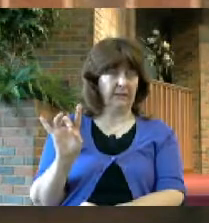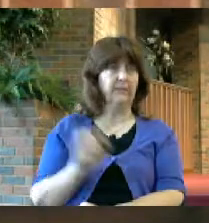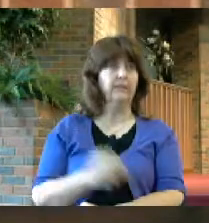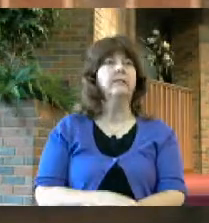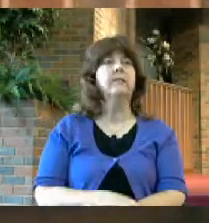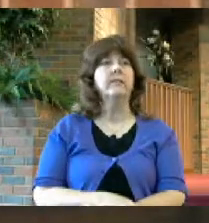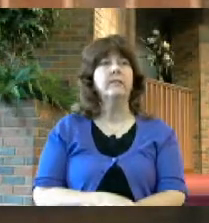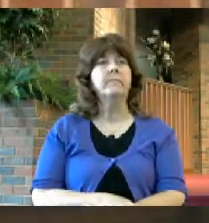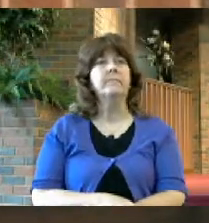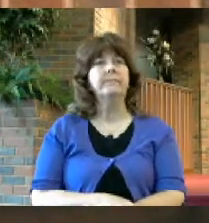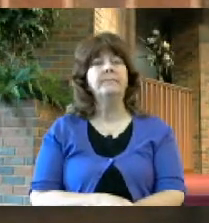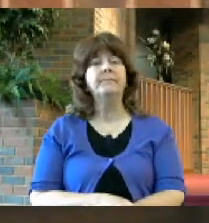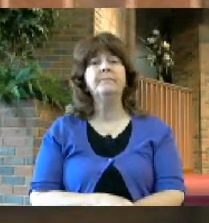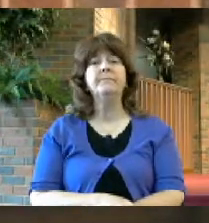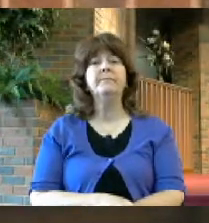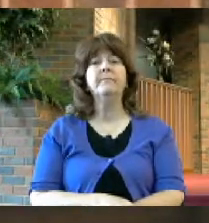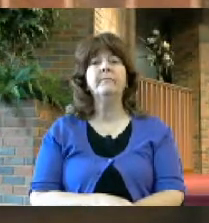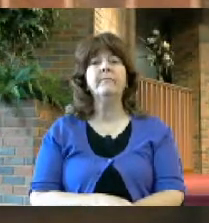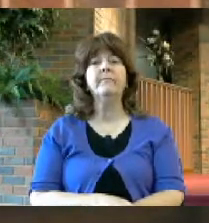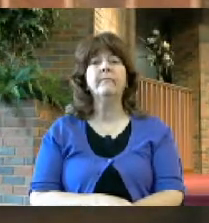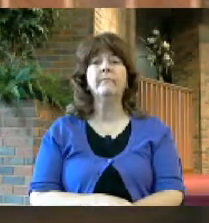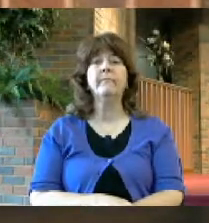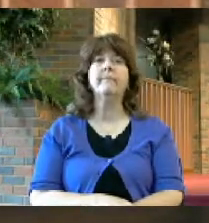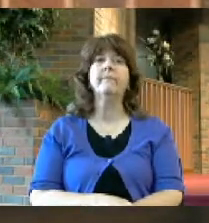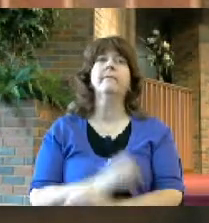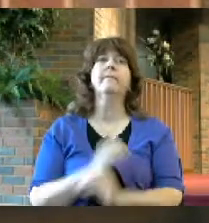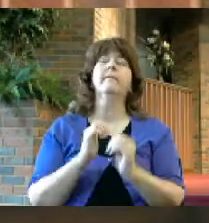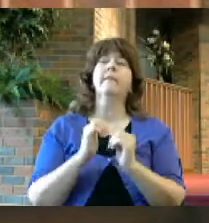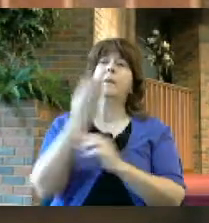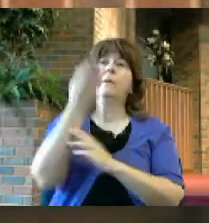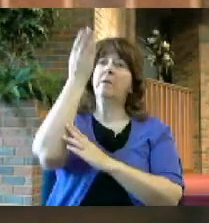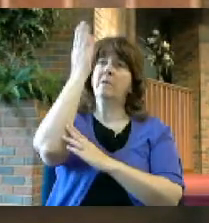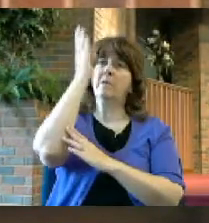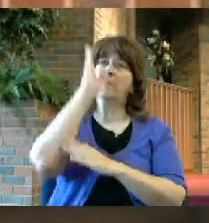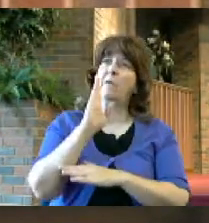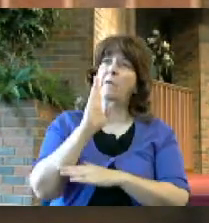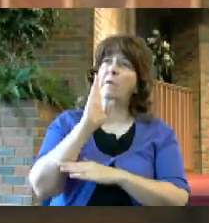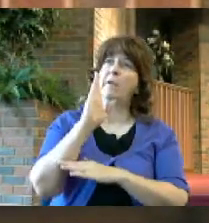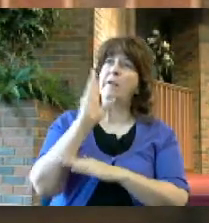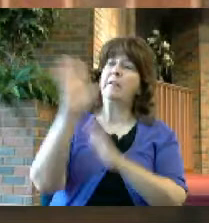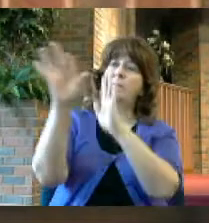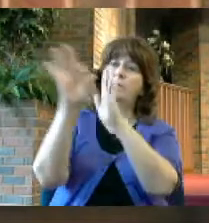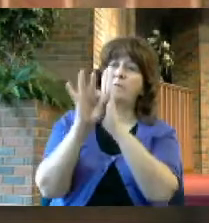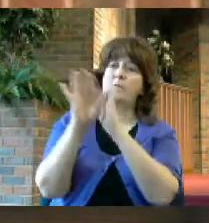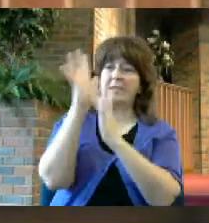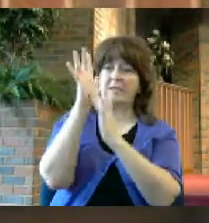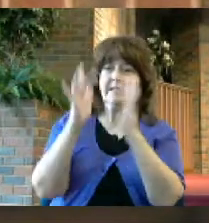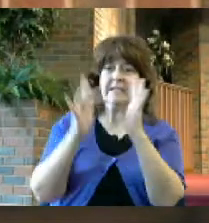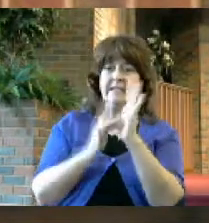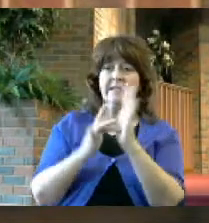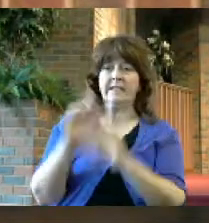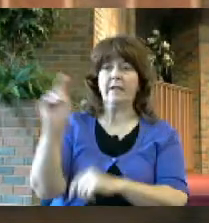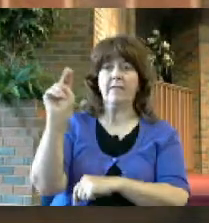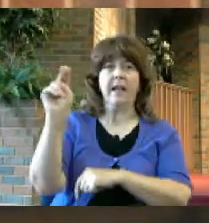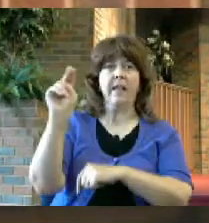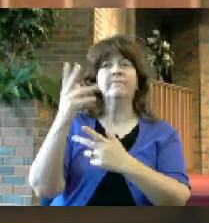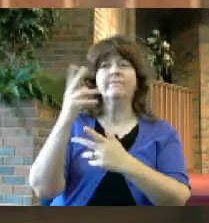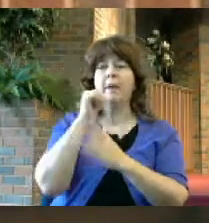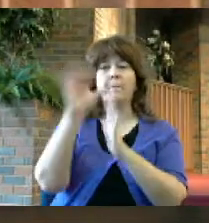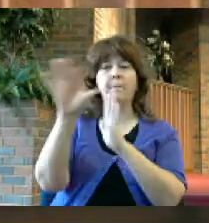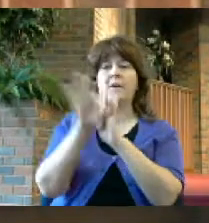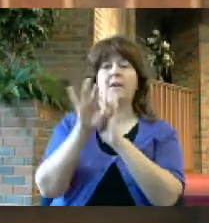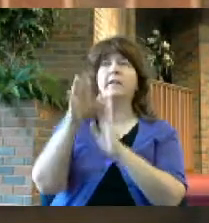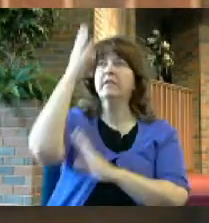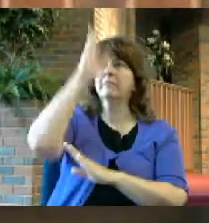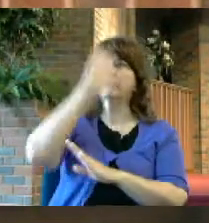How God anointed Jesus of Nazareth with the Holy Spirit and with power, who